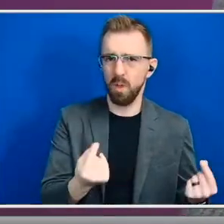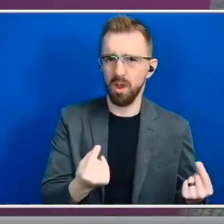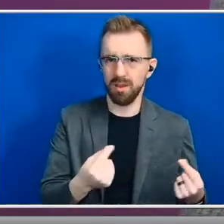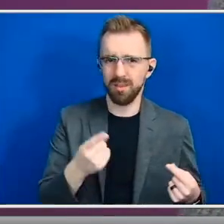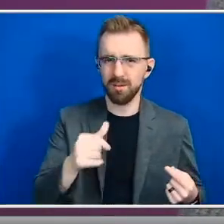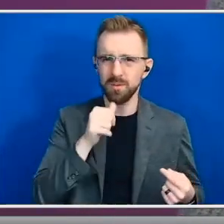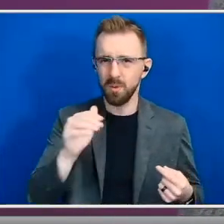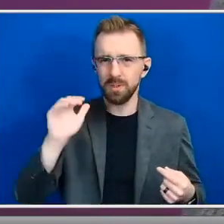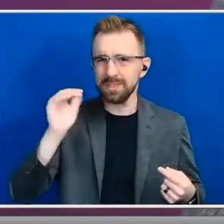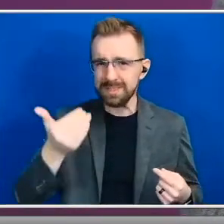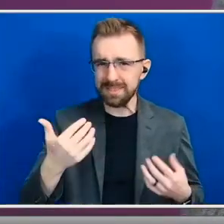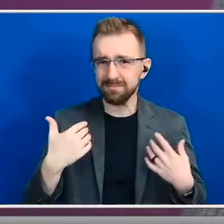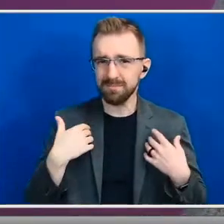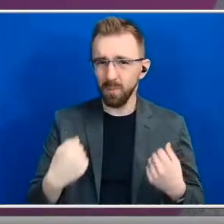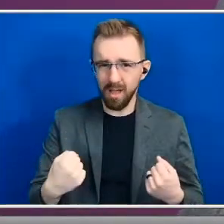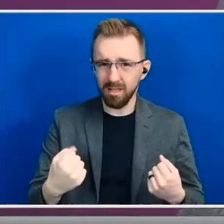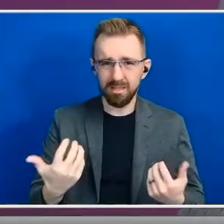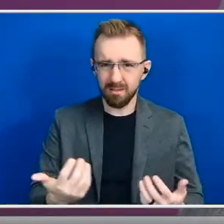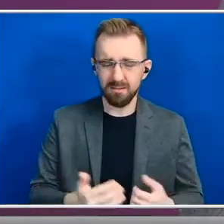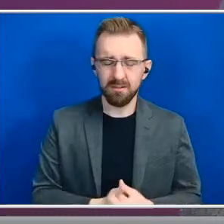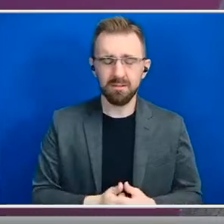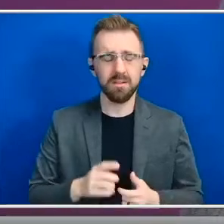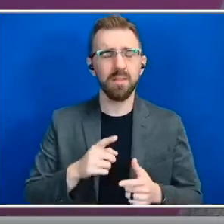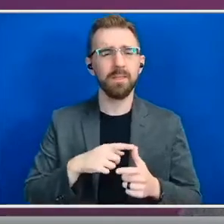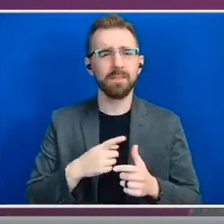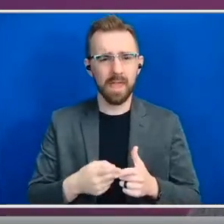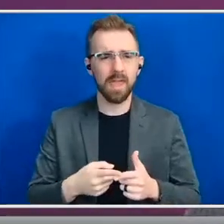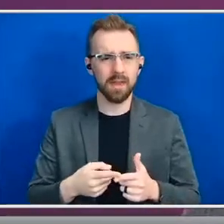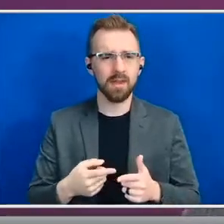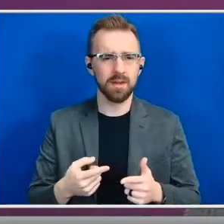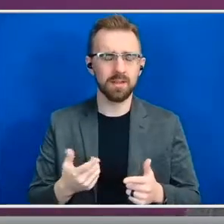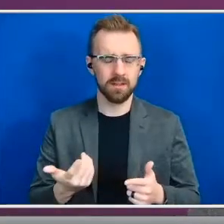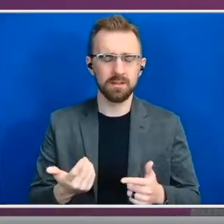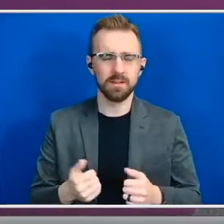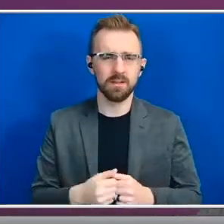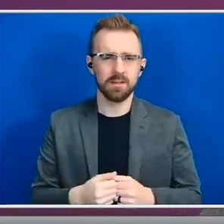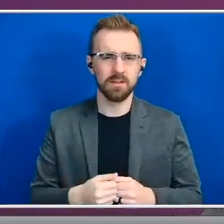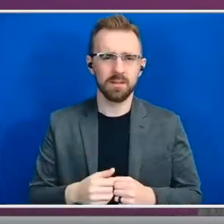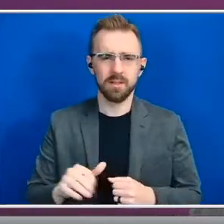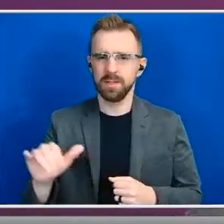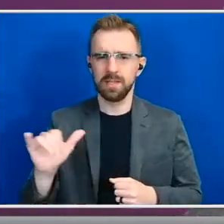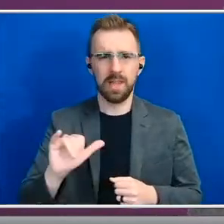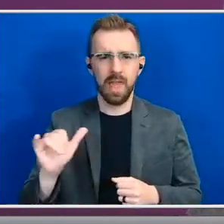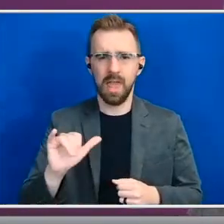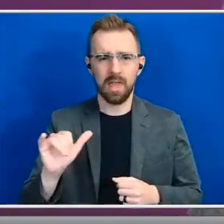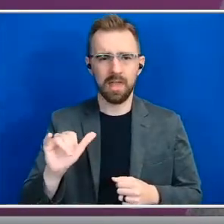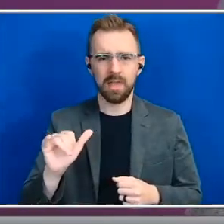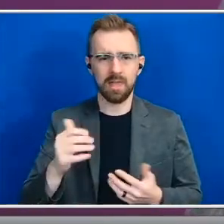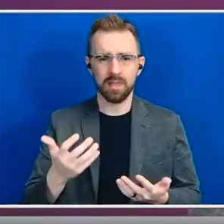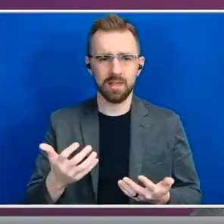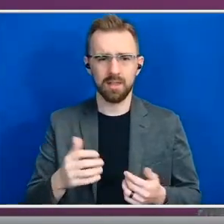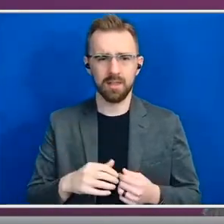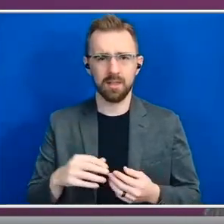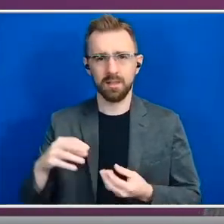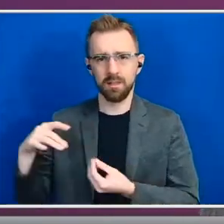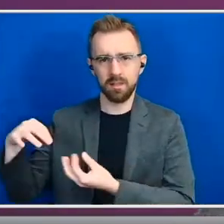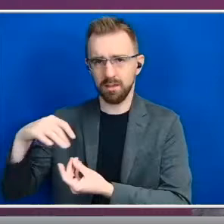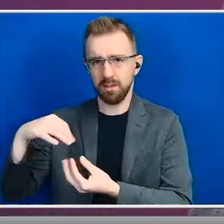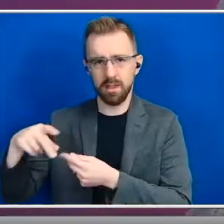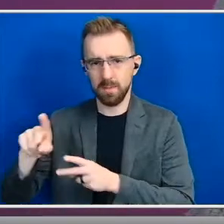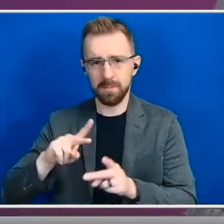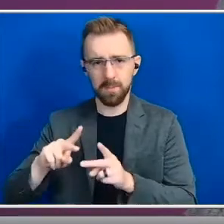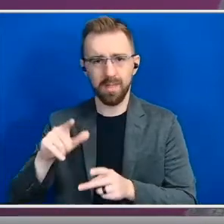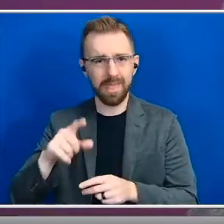well. And then there was a like furor around the people, you know, this is a senior league,